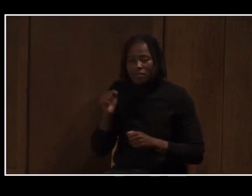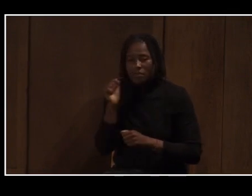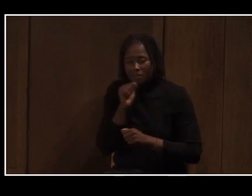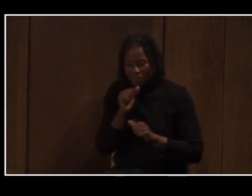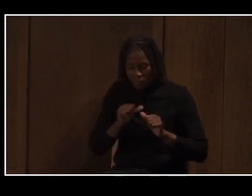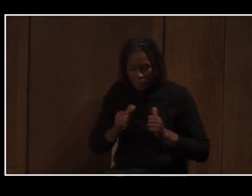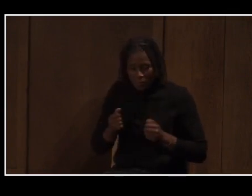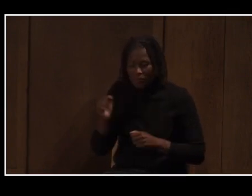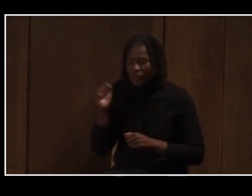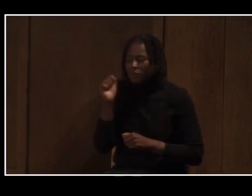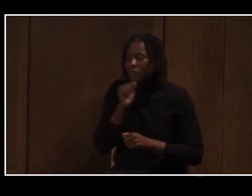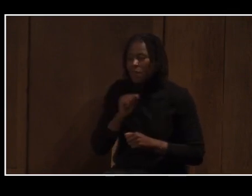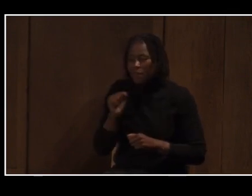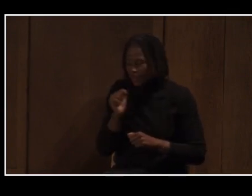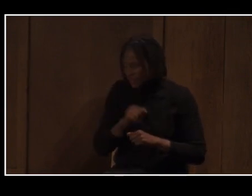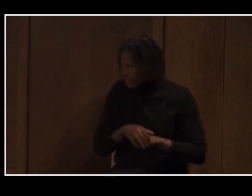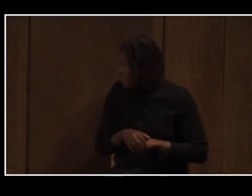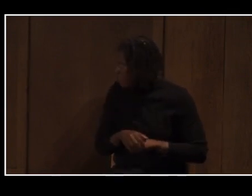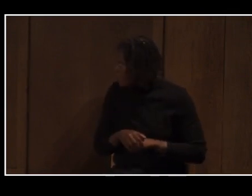melody, a